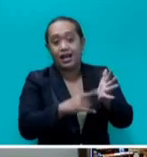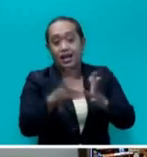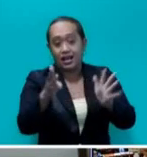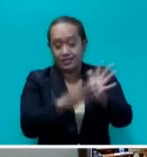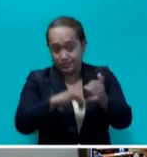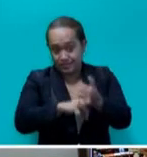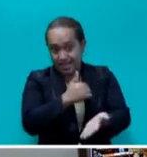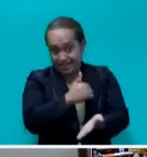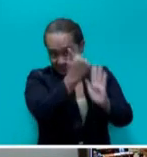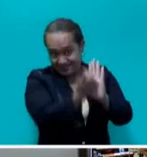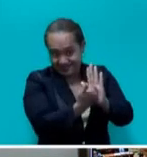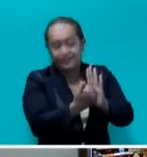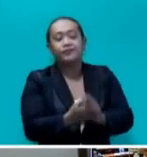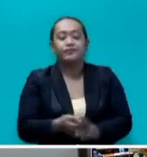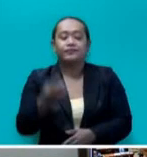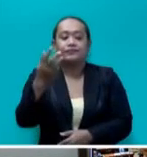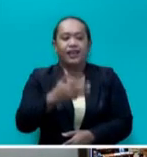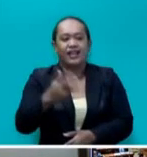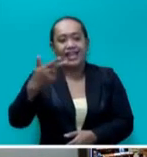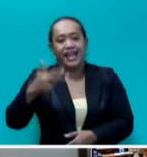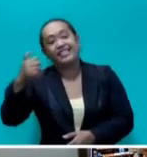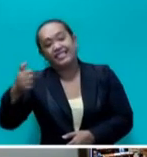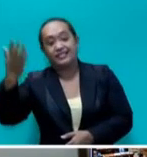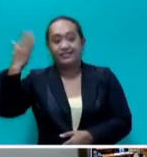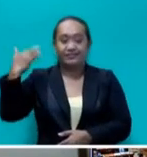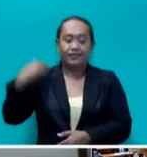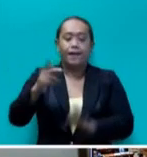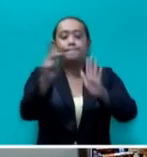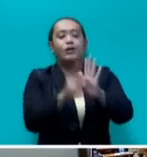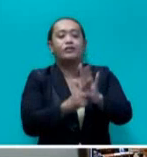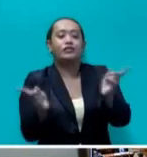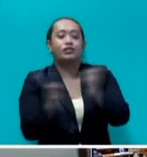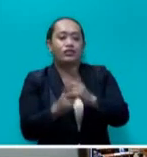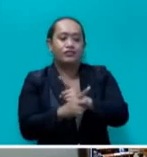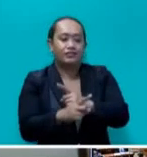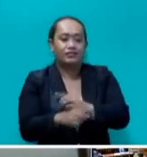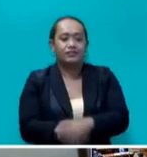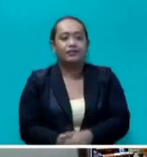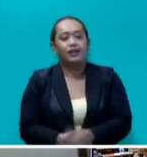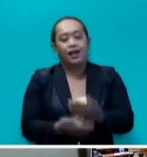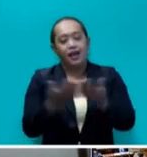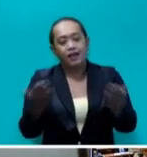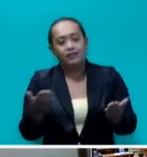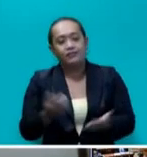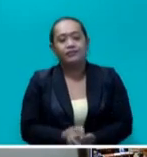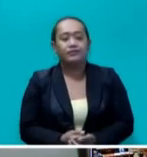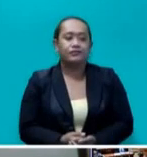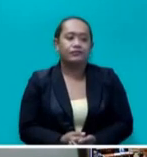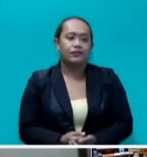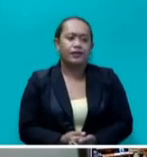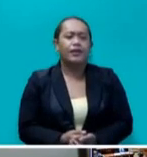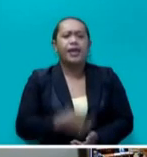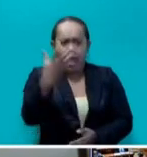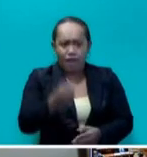Act 1986 to address policy changes in the 2021-2022 budget. Mr. Speaker, sir, although there are quite a number of amendments